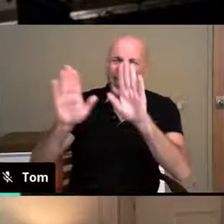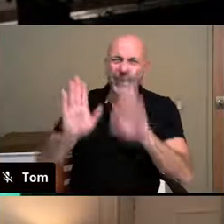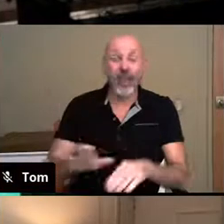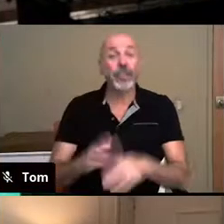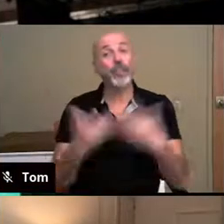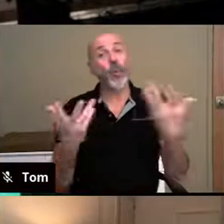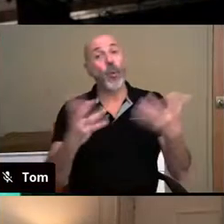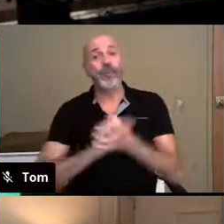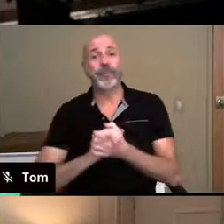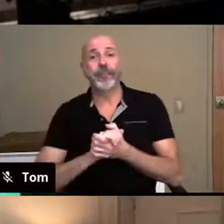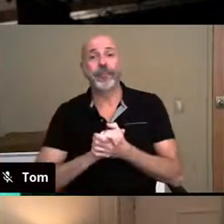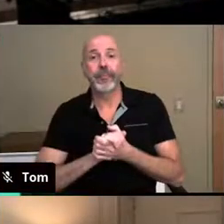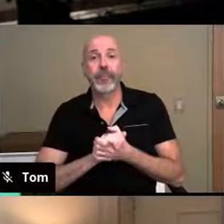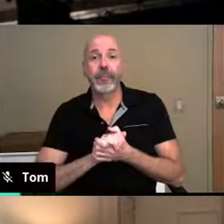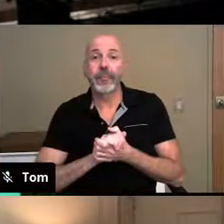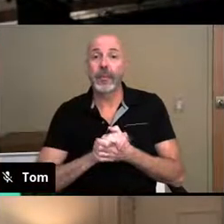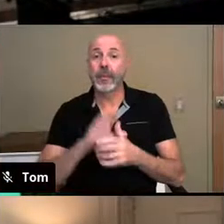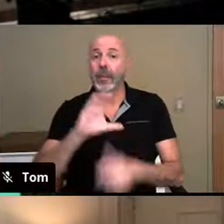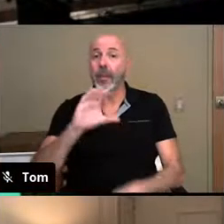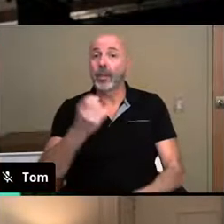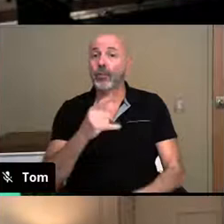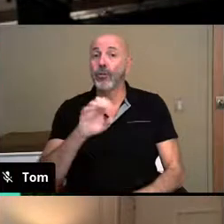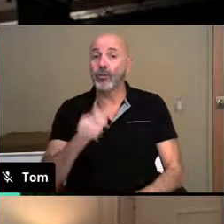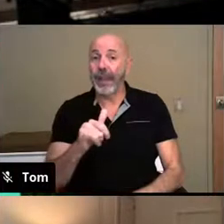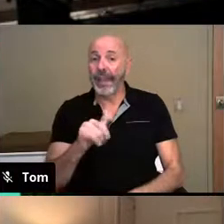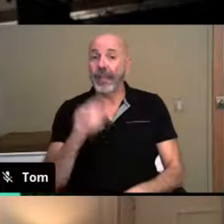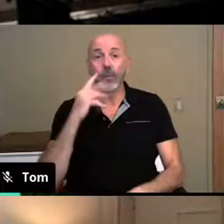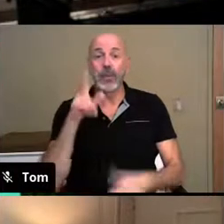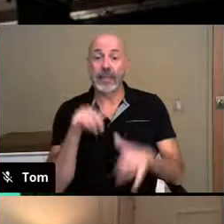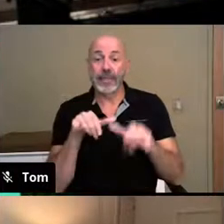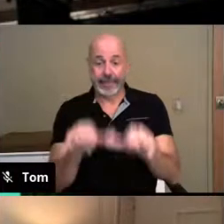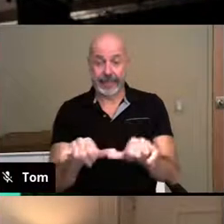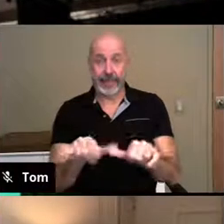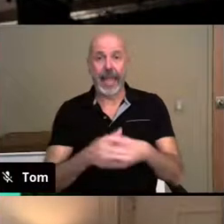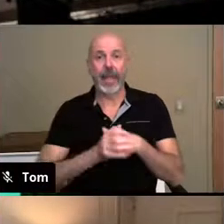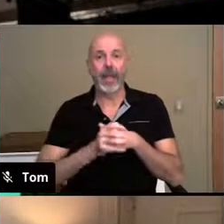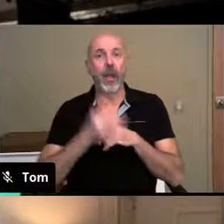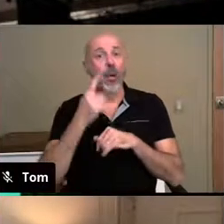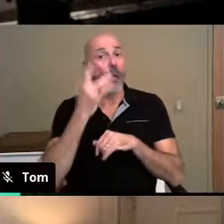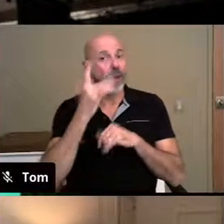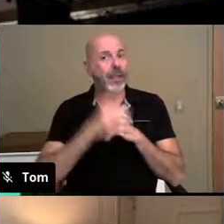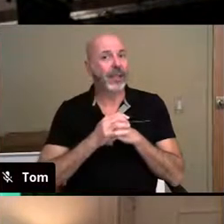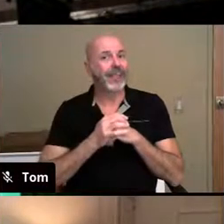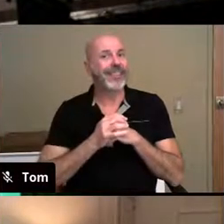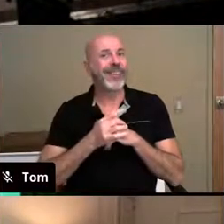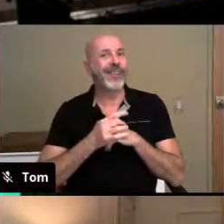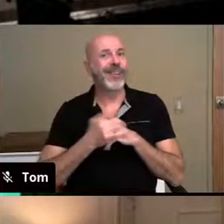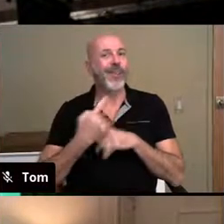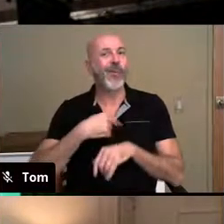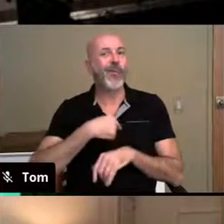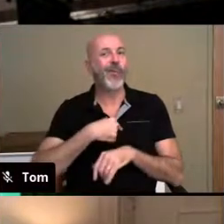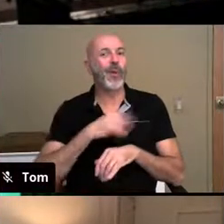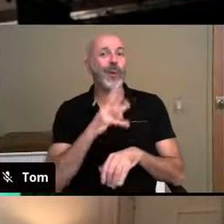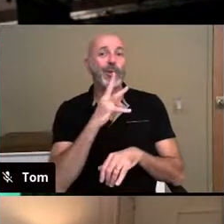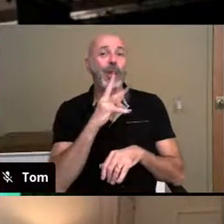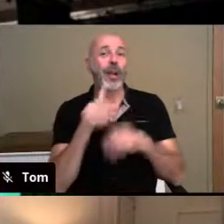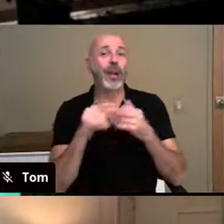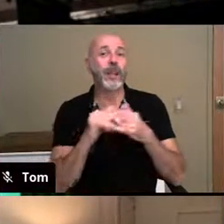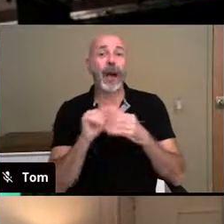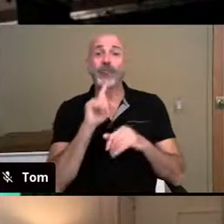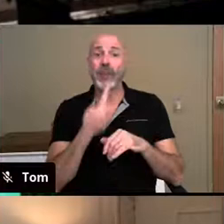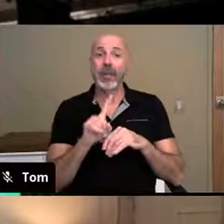So Craig is going to stay with us because we're going to talk about actual